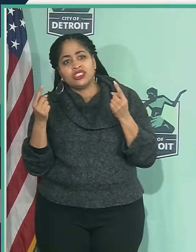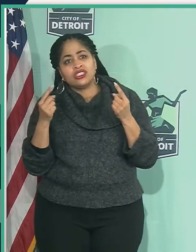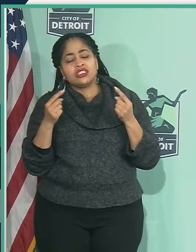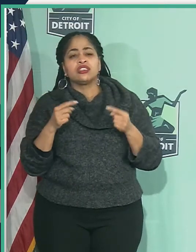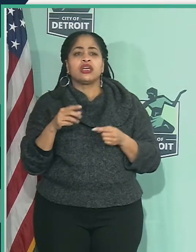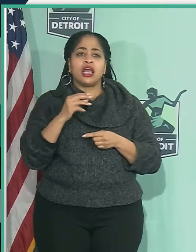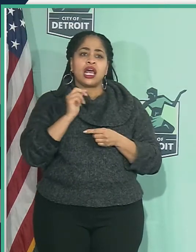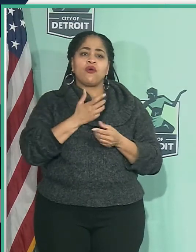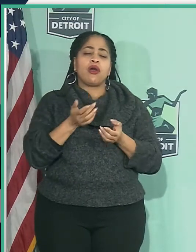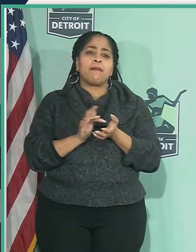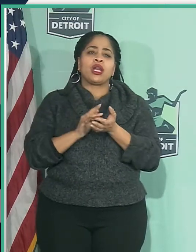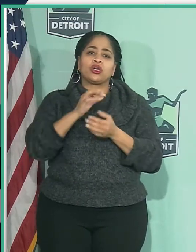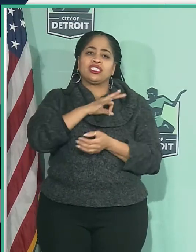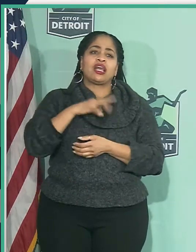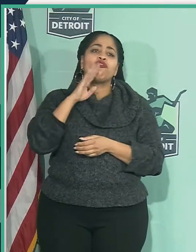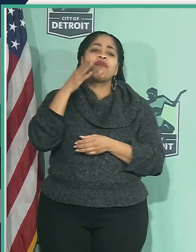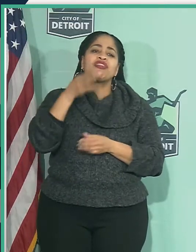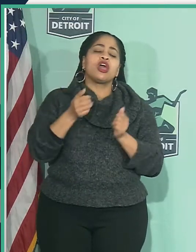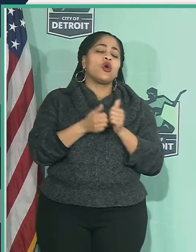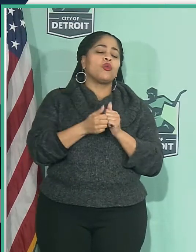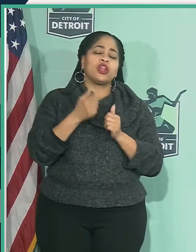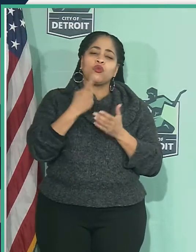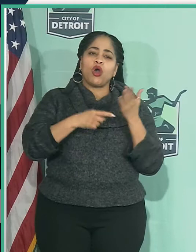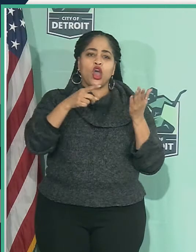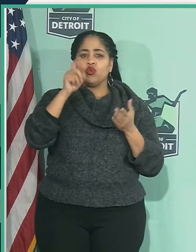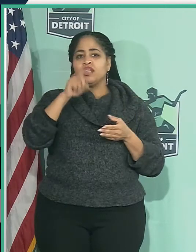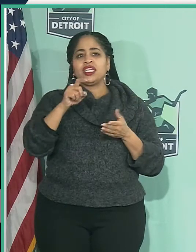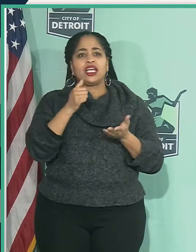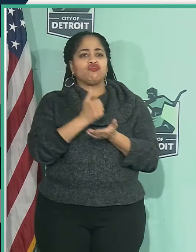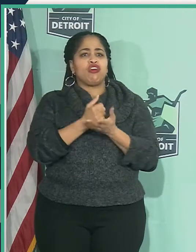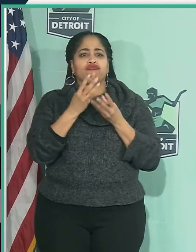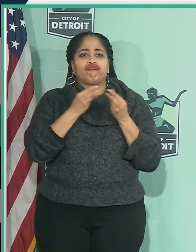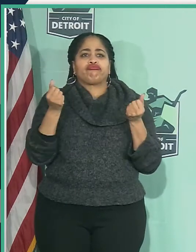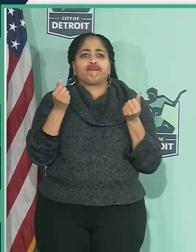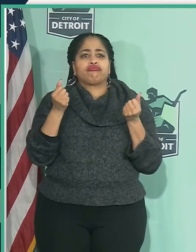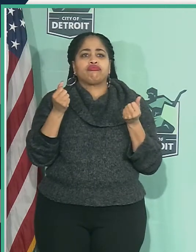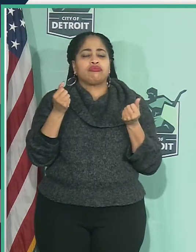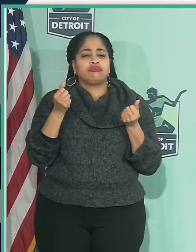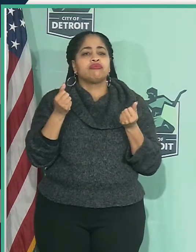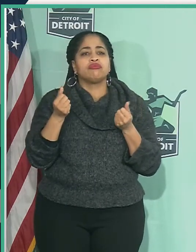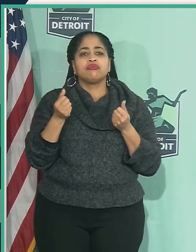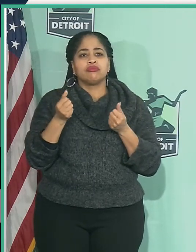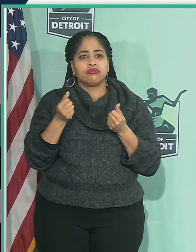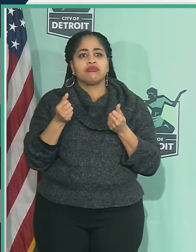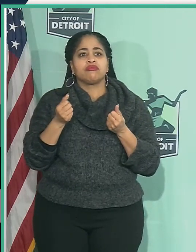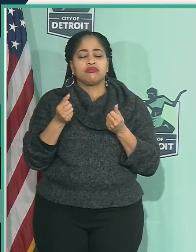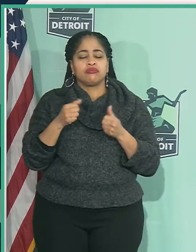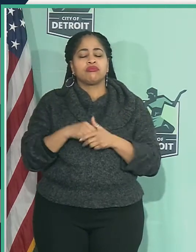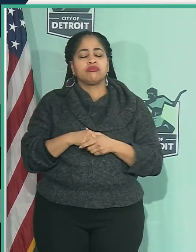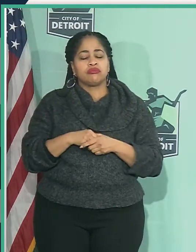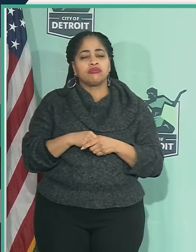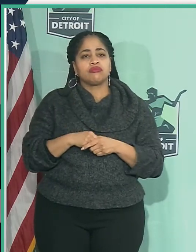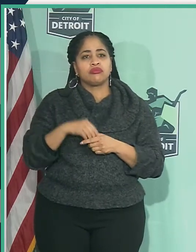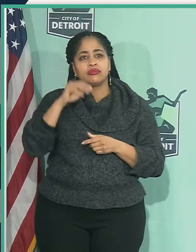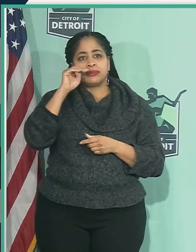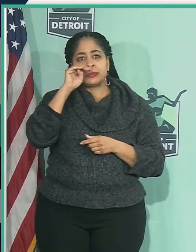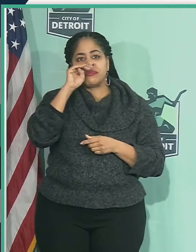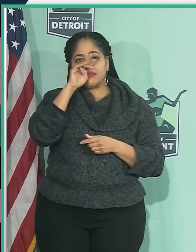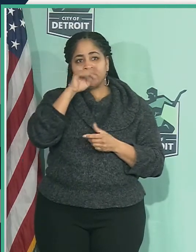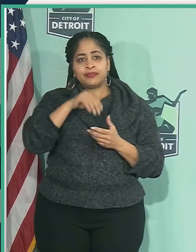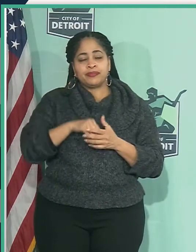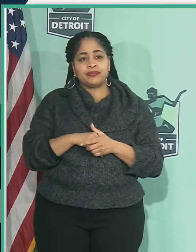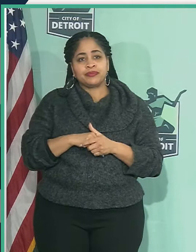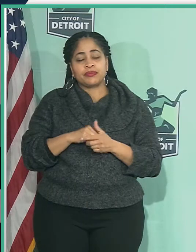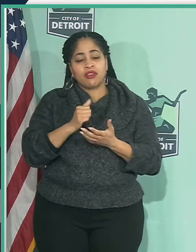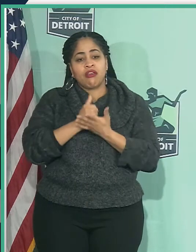there with their Benadryl and epinephrine, whatever else is in Dr. Dunn's bag, to make sure